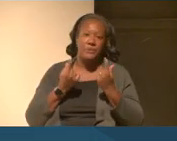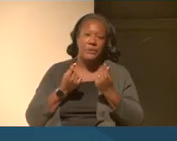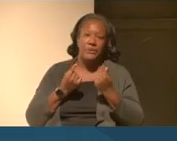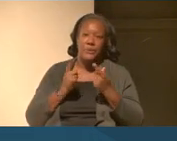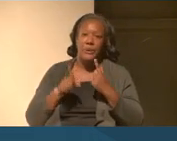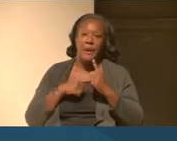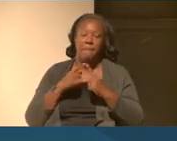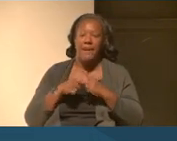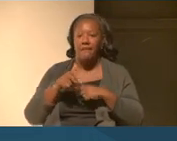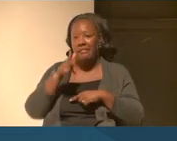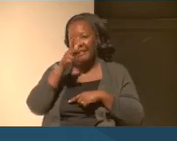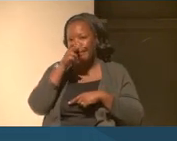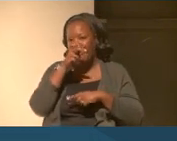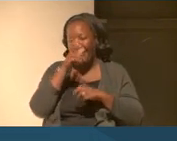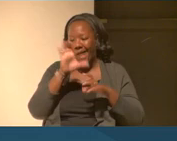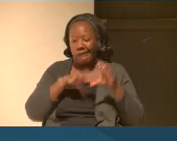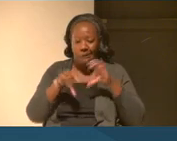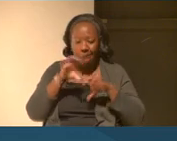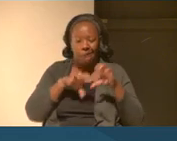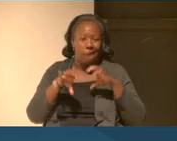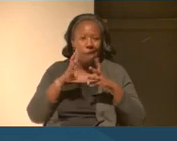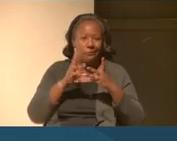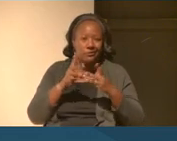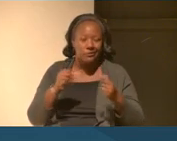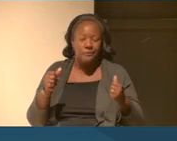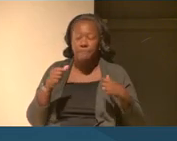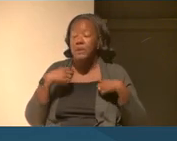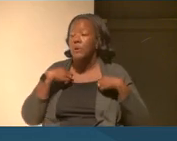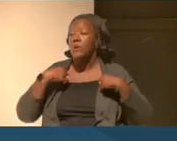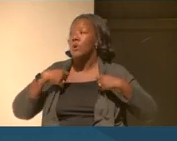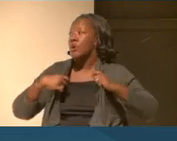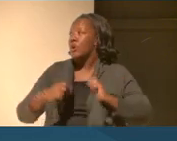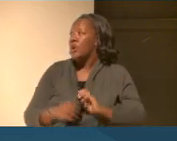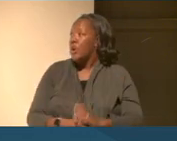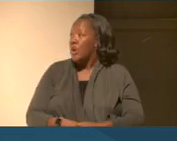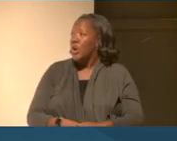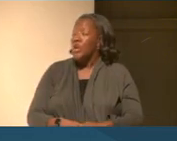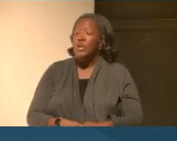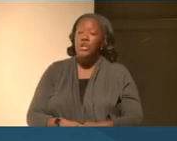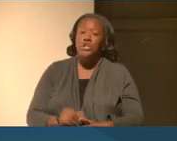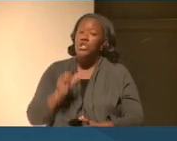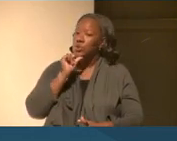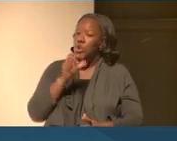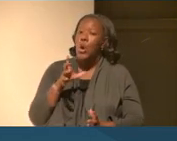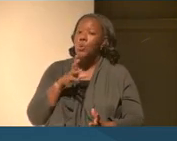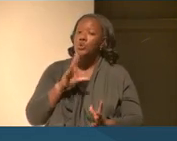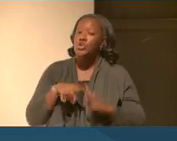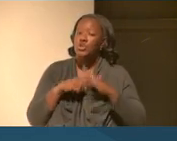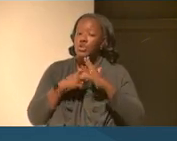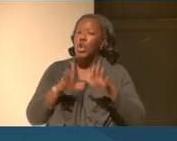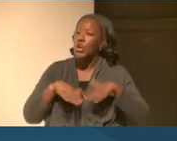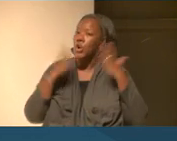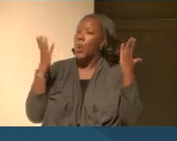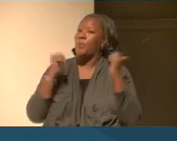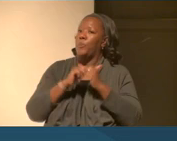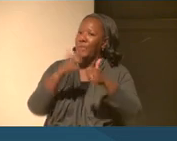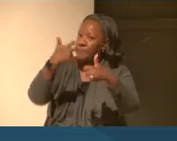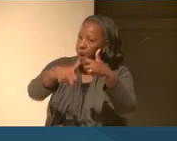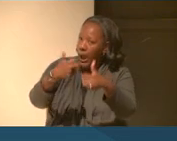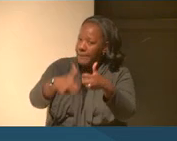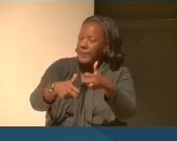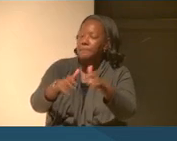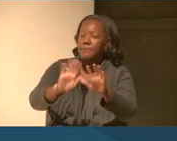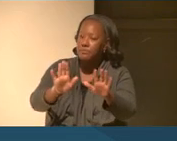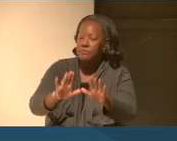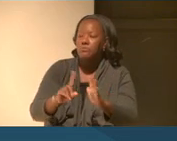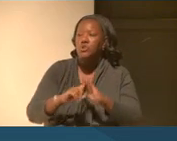it. So always, if you can, don't begin with the problems, with the conflict. Begin with the areas where you can agree